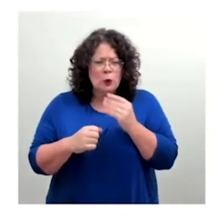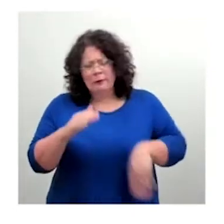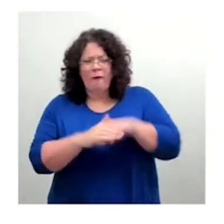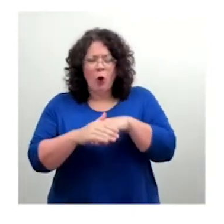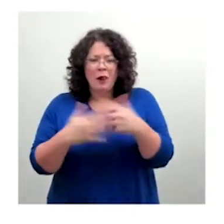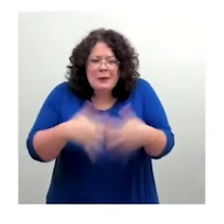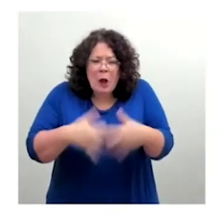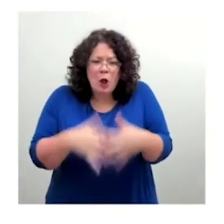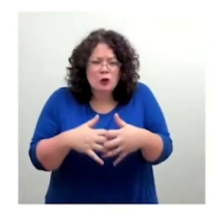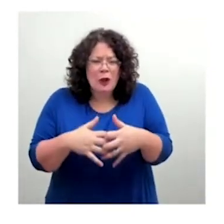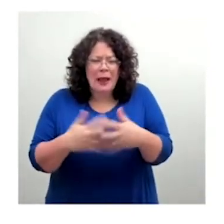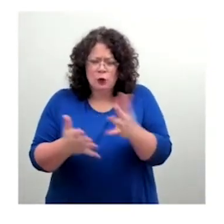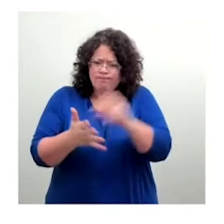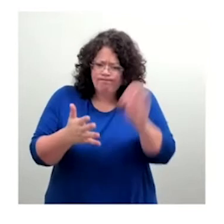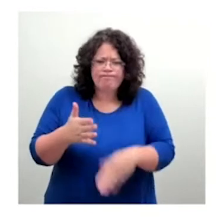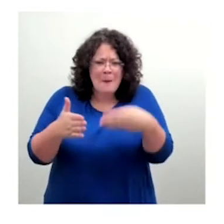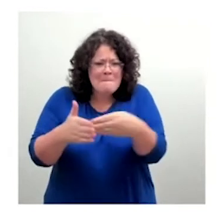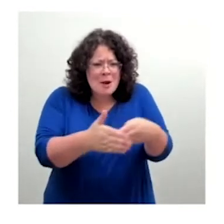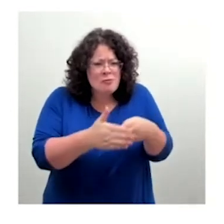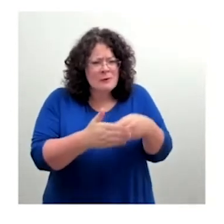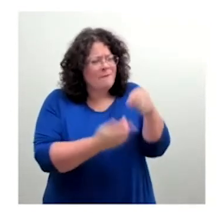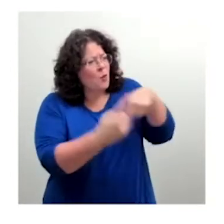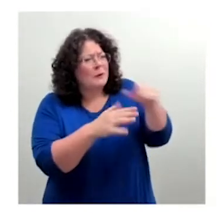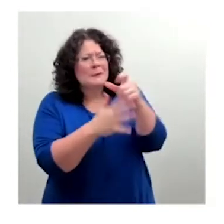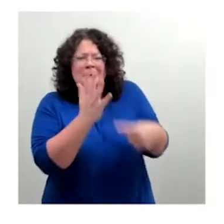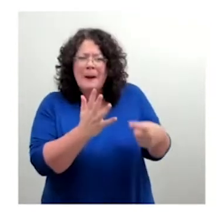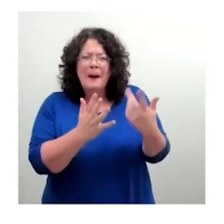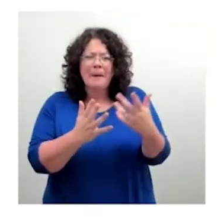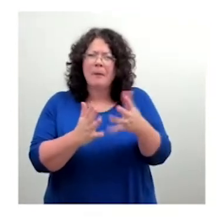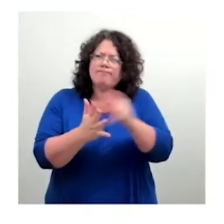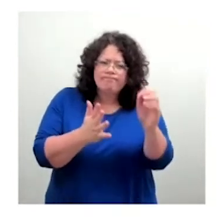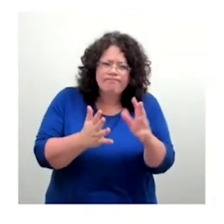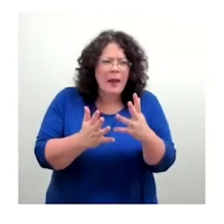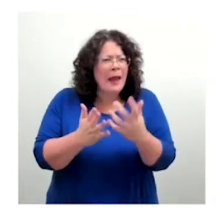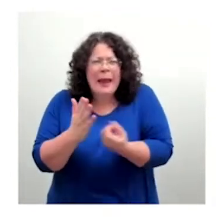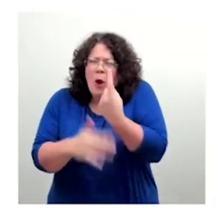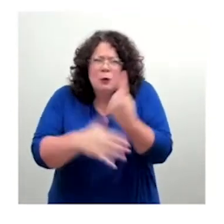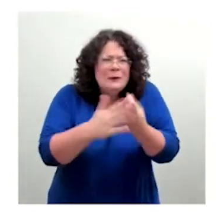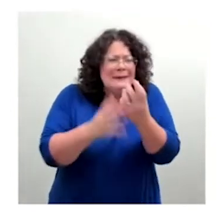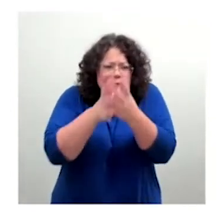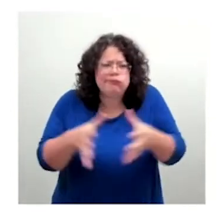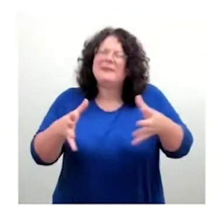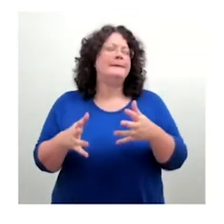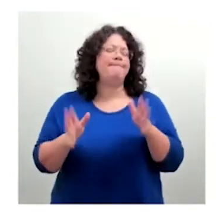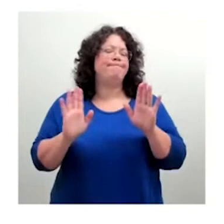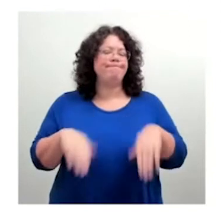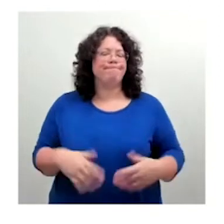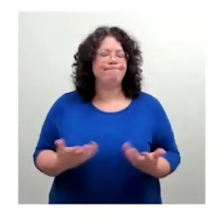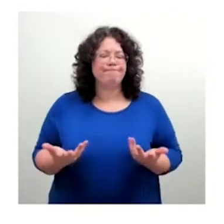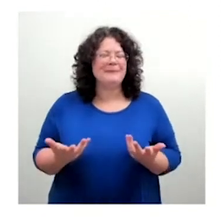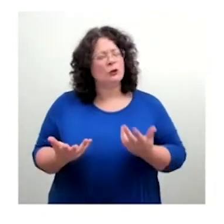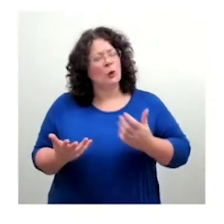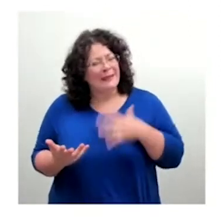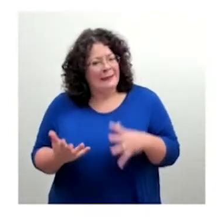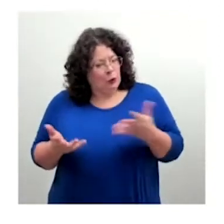in our workshopping since summer, we've identified 3 broad areas where we think policy should be focused. So the first